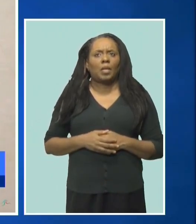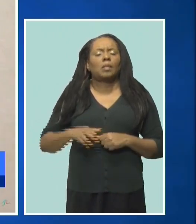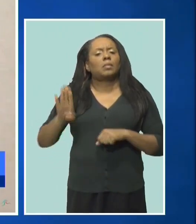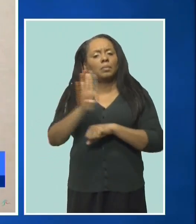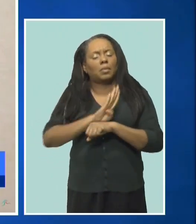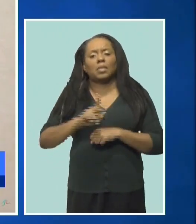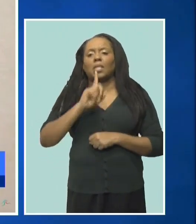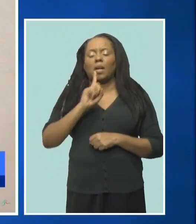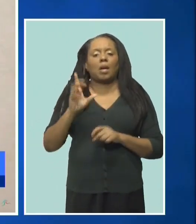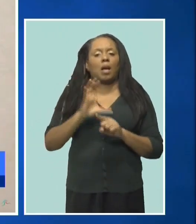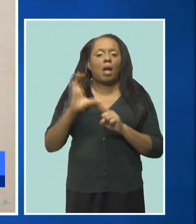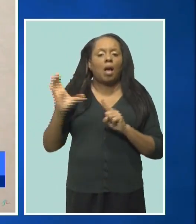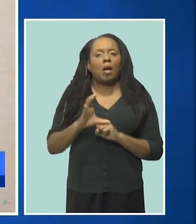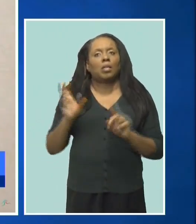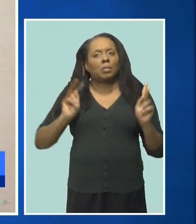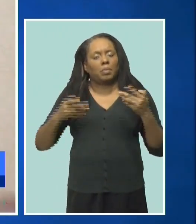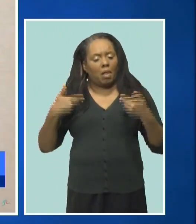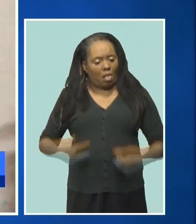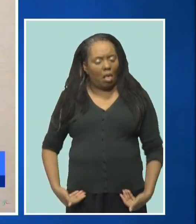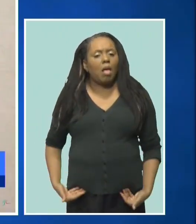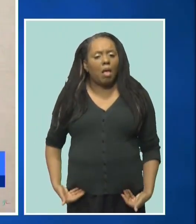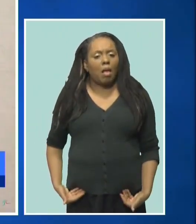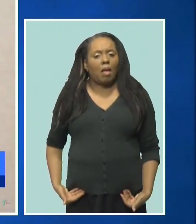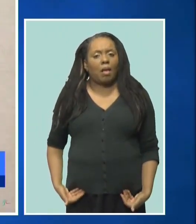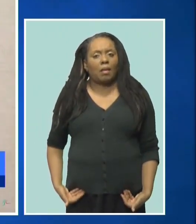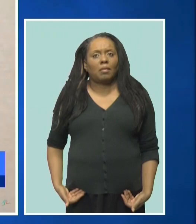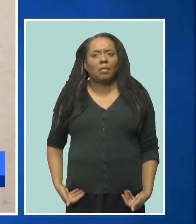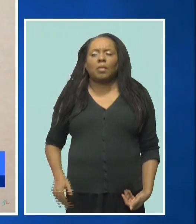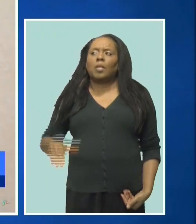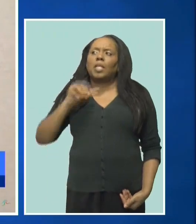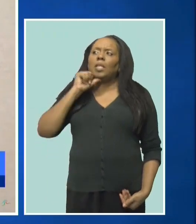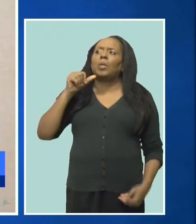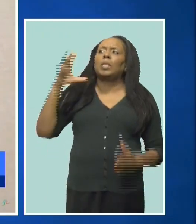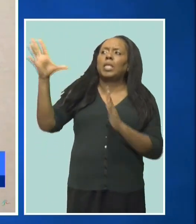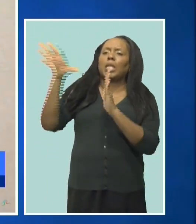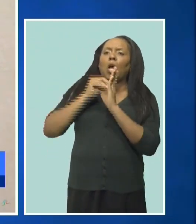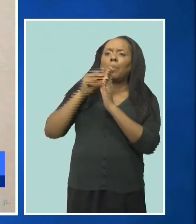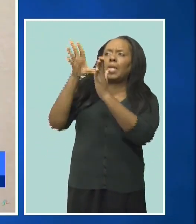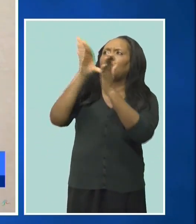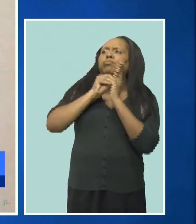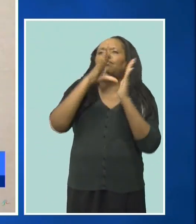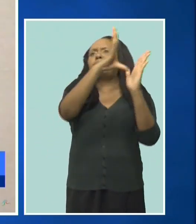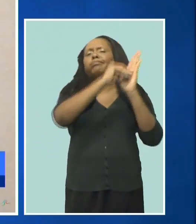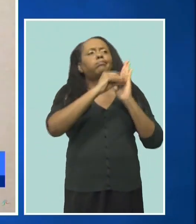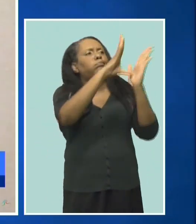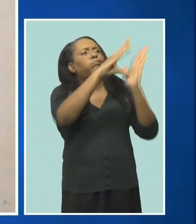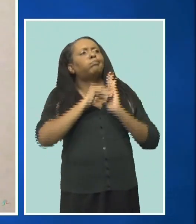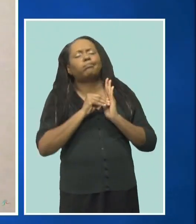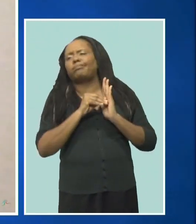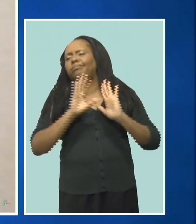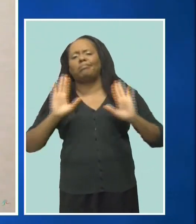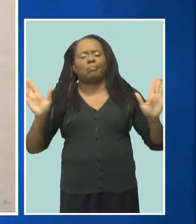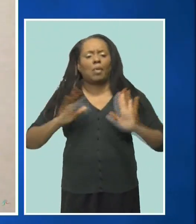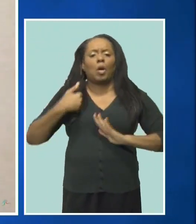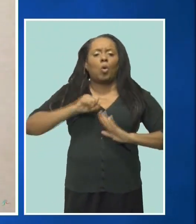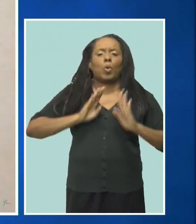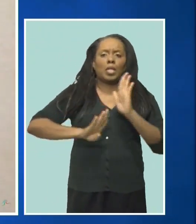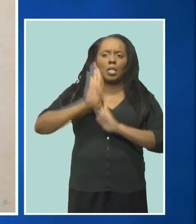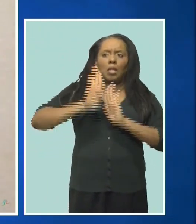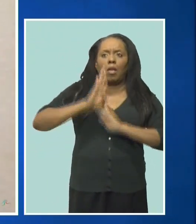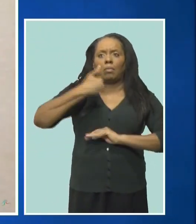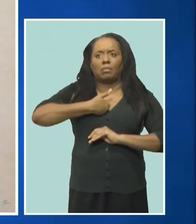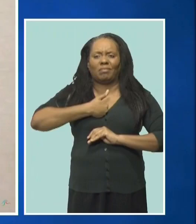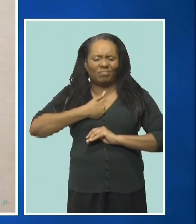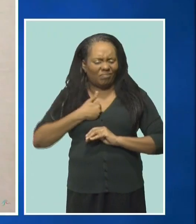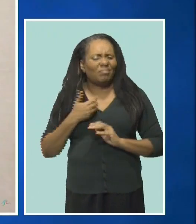cultural beings as well. We don't just have to take from others, but we can, learn about ourselves, develop ourselves, and then